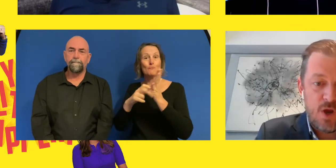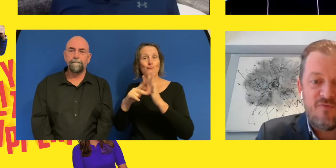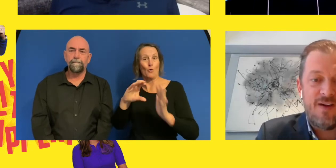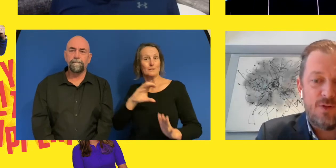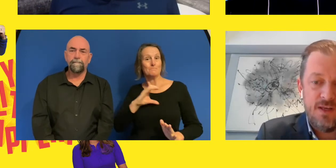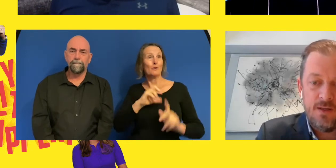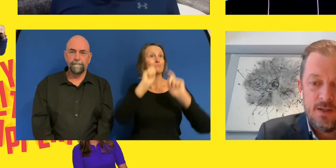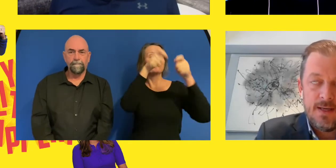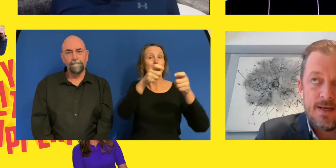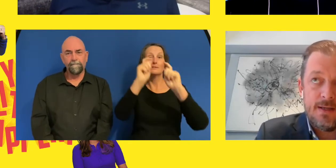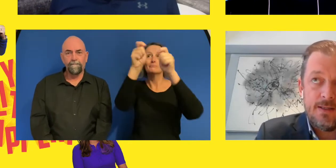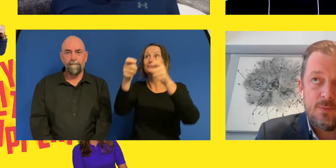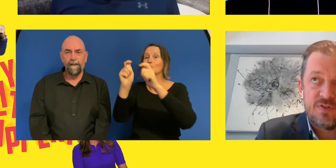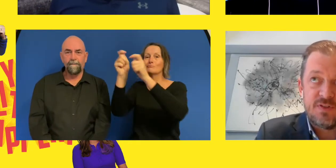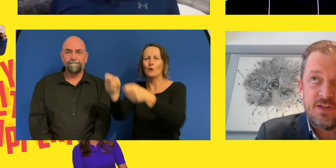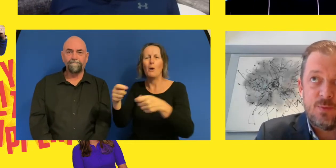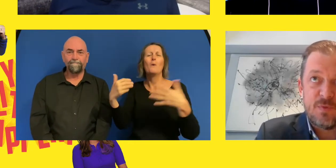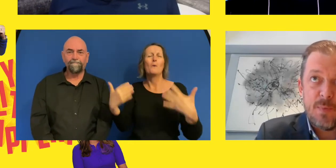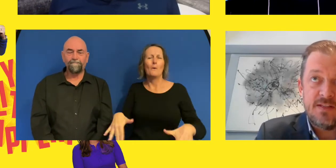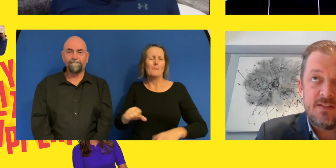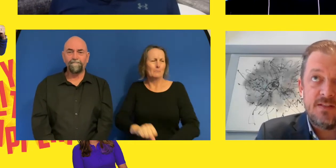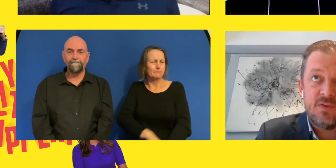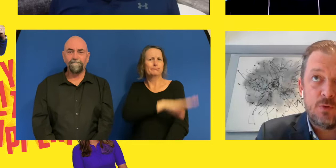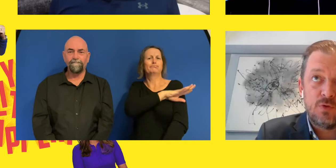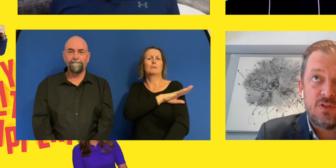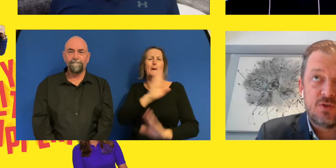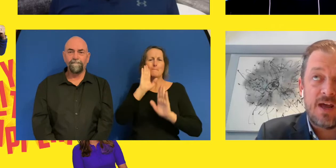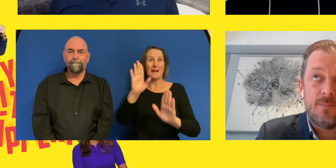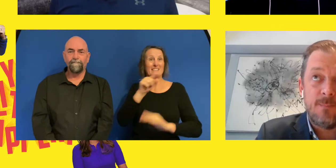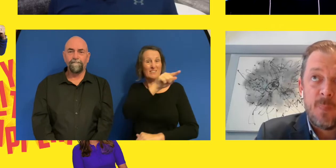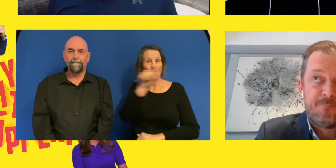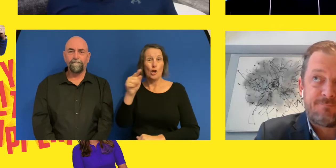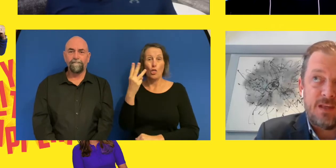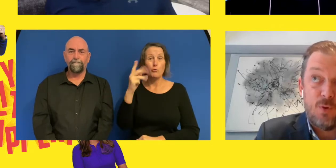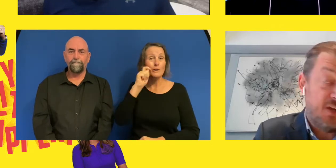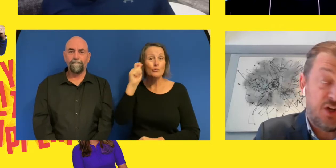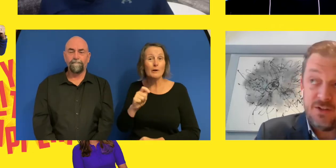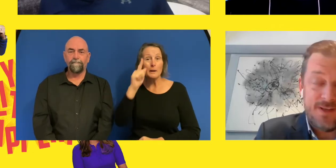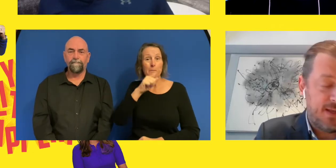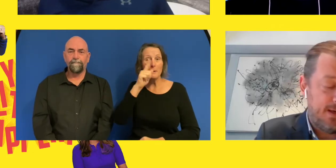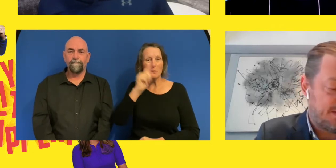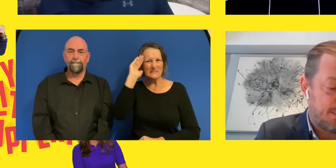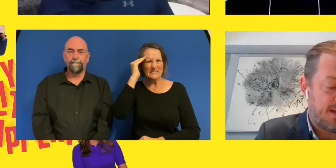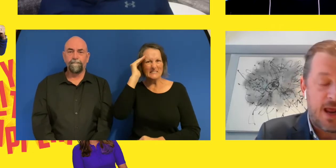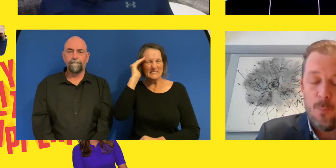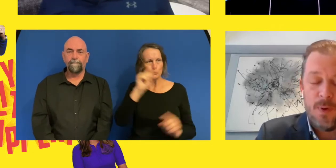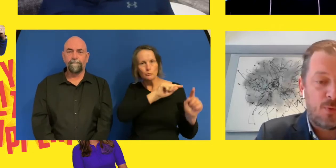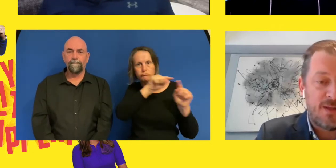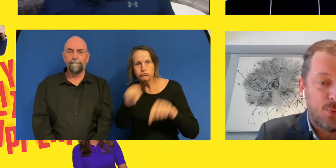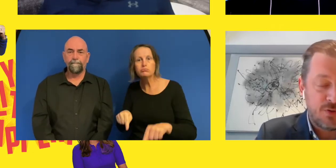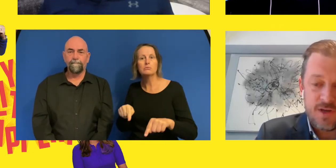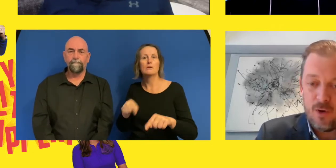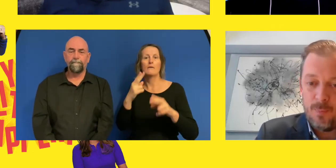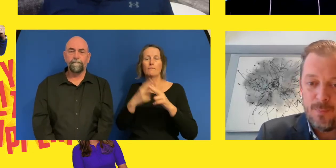that we all felt here, it was amazing. It's difficult to describe. Their journey to get here is something that I hope people